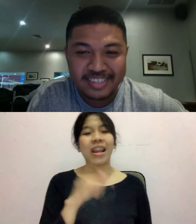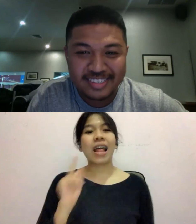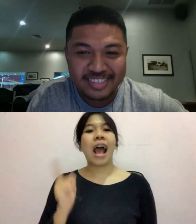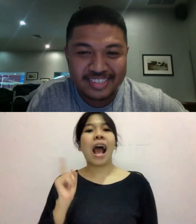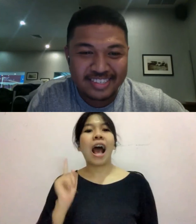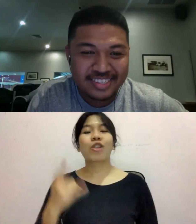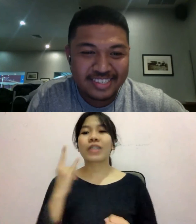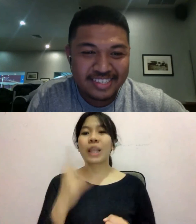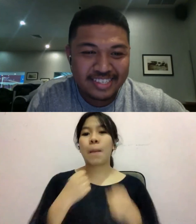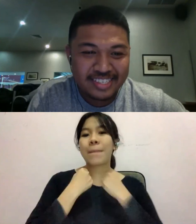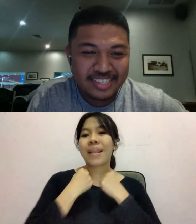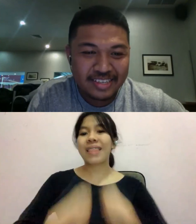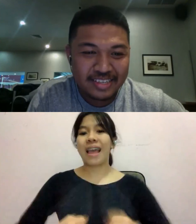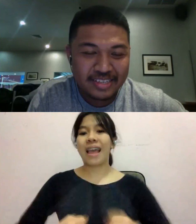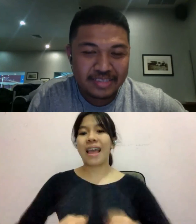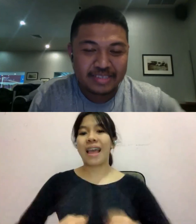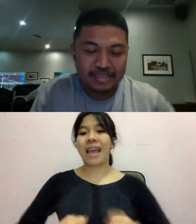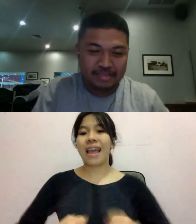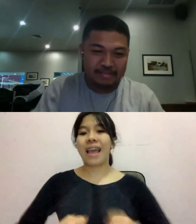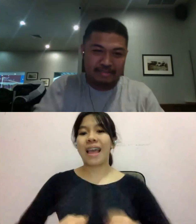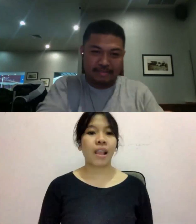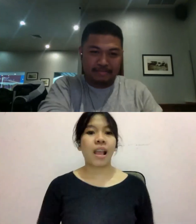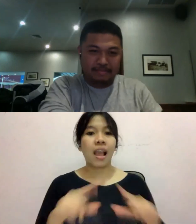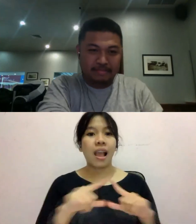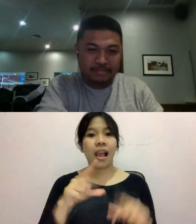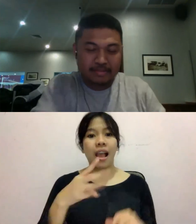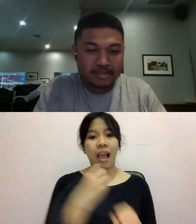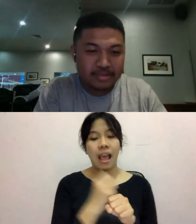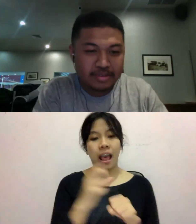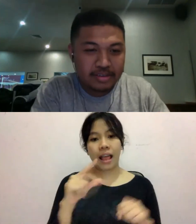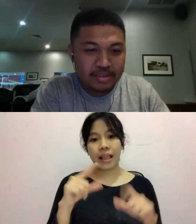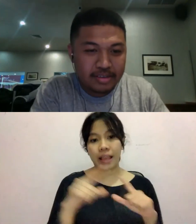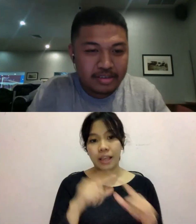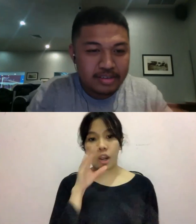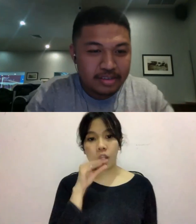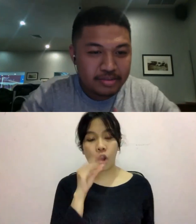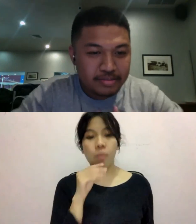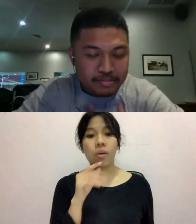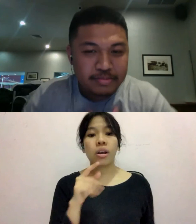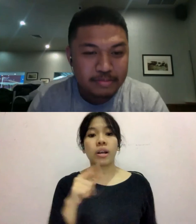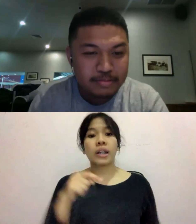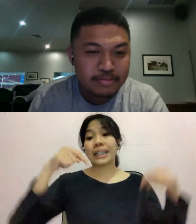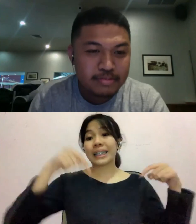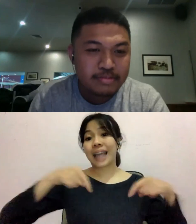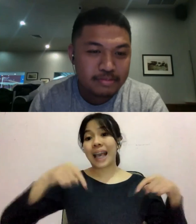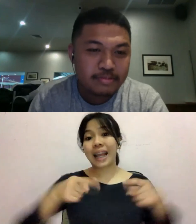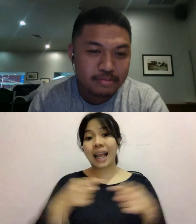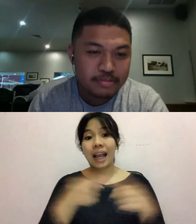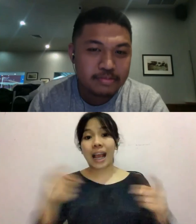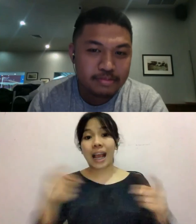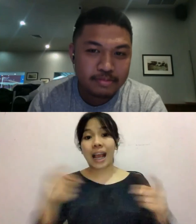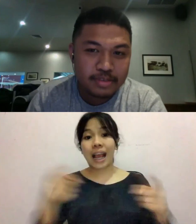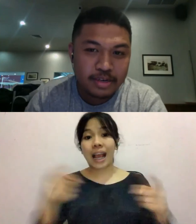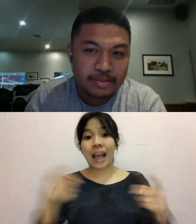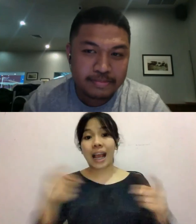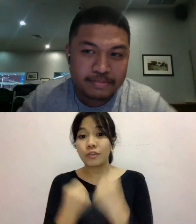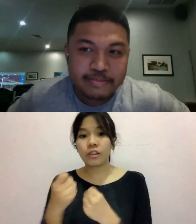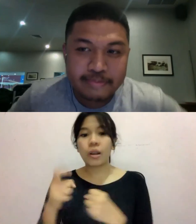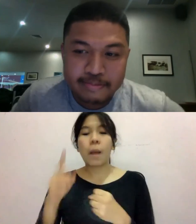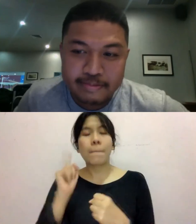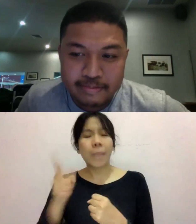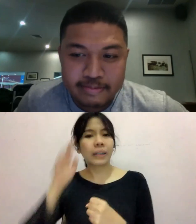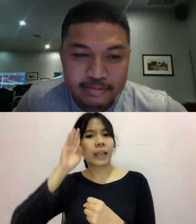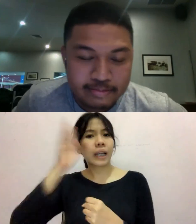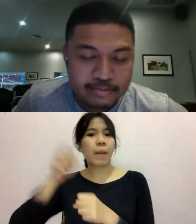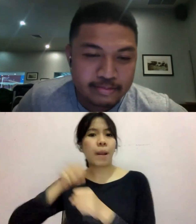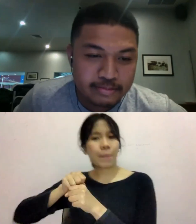But I do believe that Okay. now what we are doing now could be more very impactful for the future generations, because I'm seeing that as